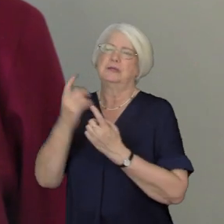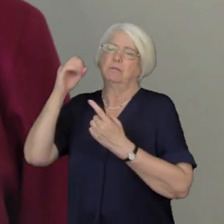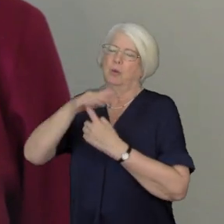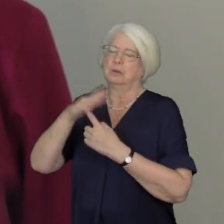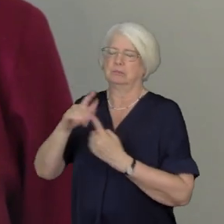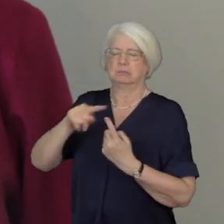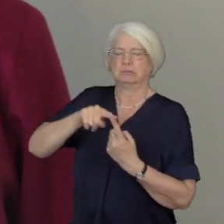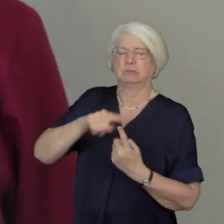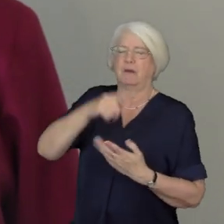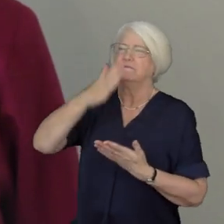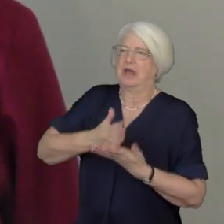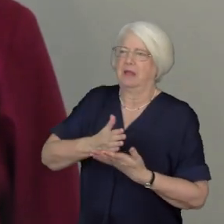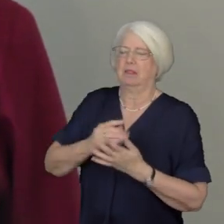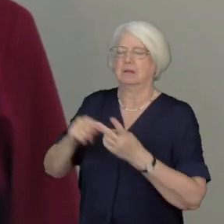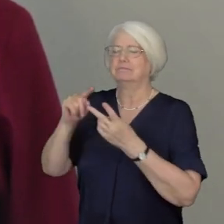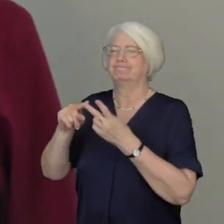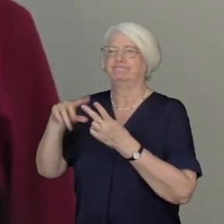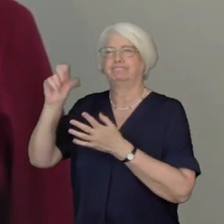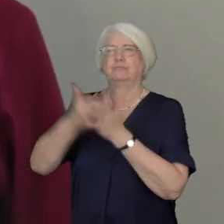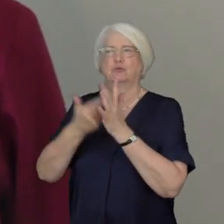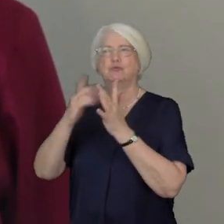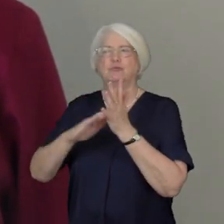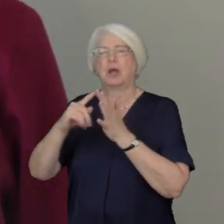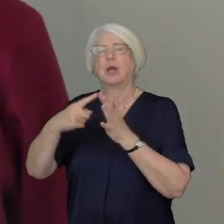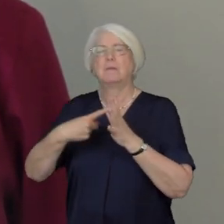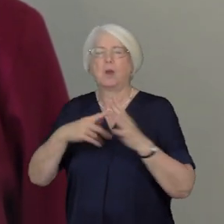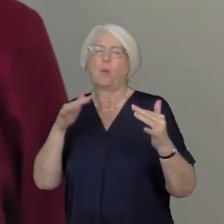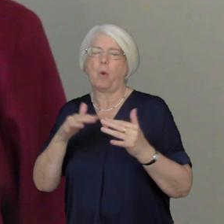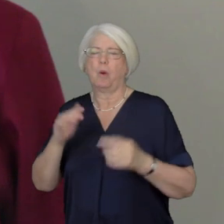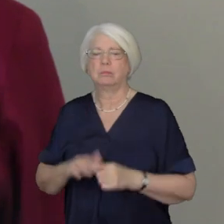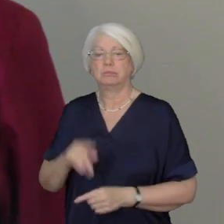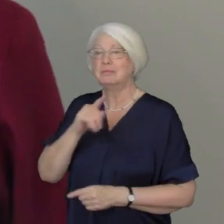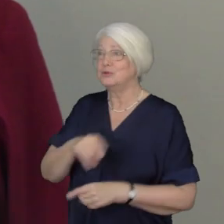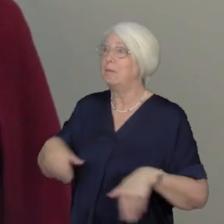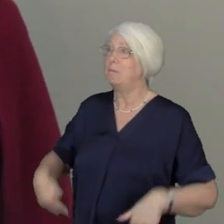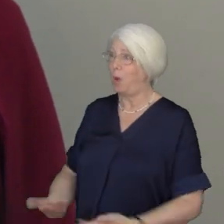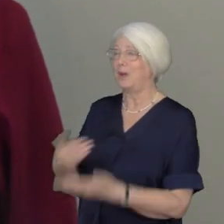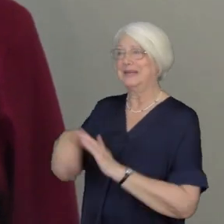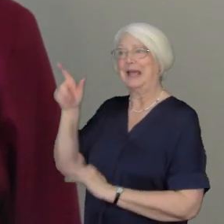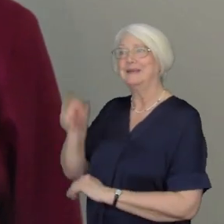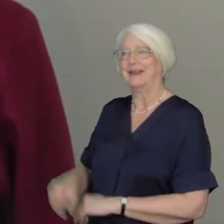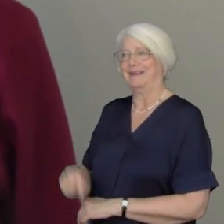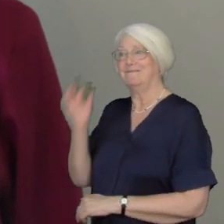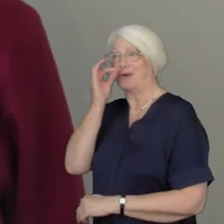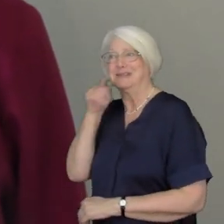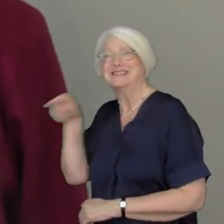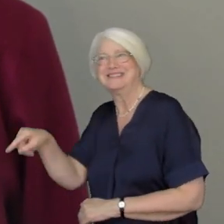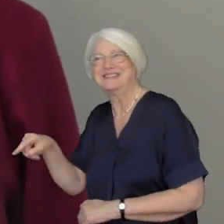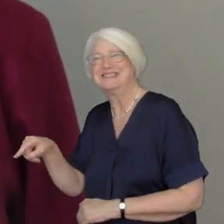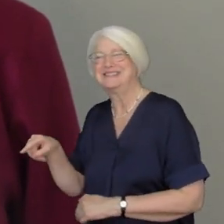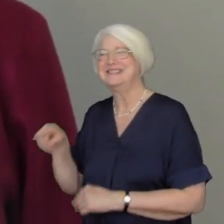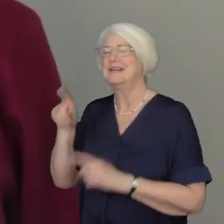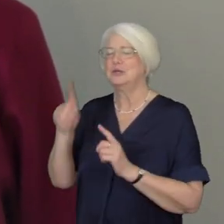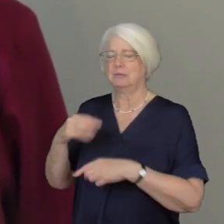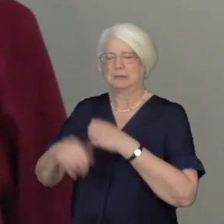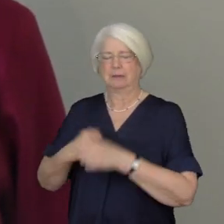faith and the Crimean War. Born in Florence, she was baptised into the Church of England, and she made